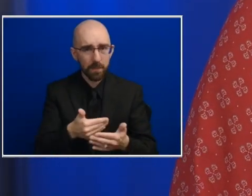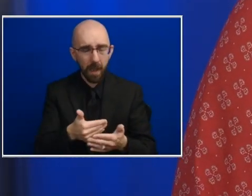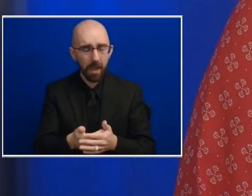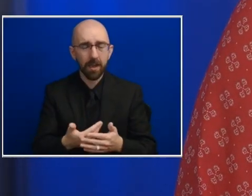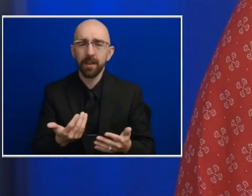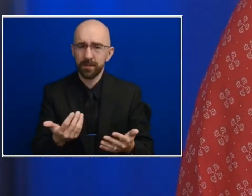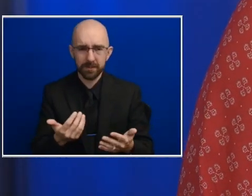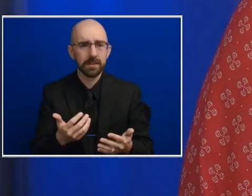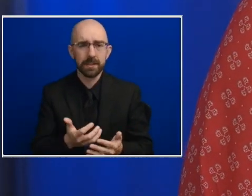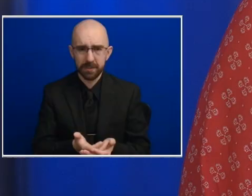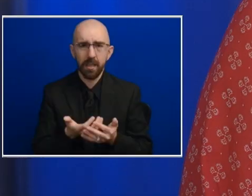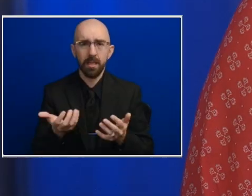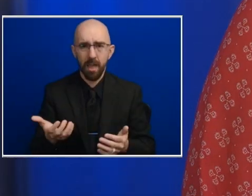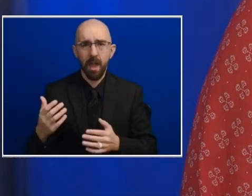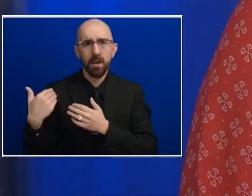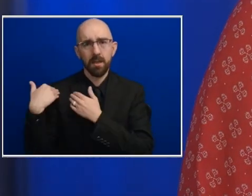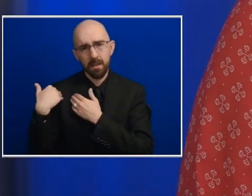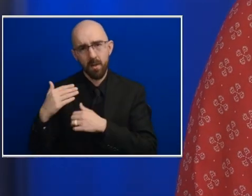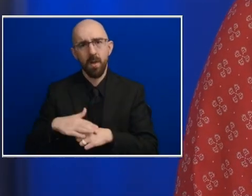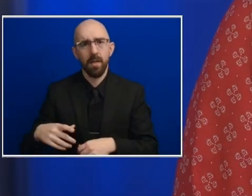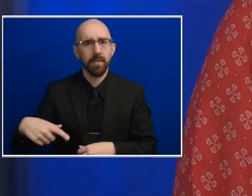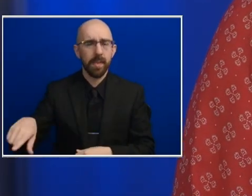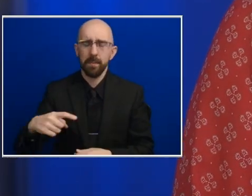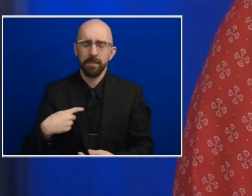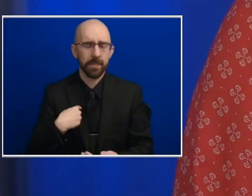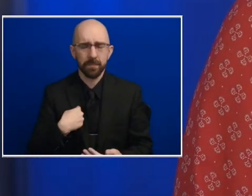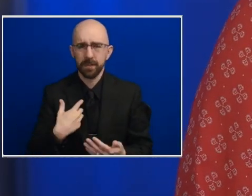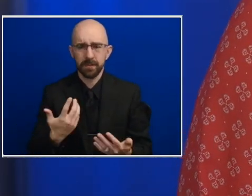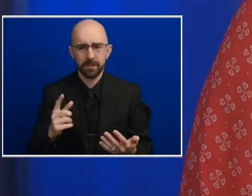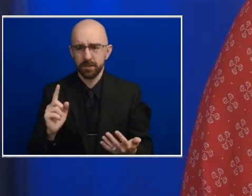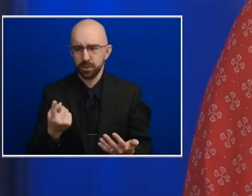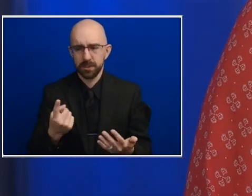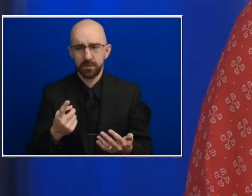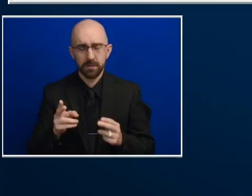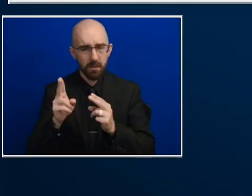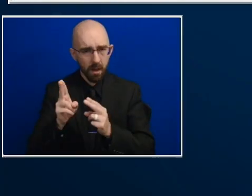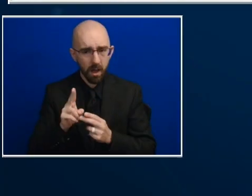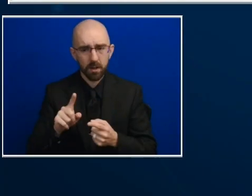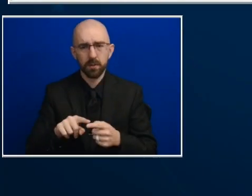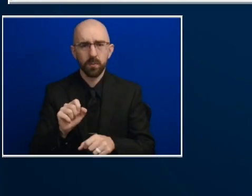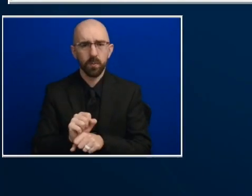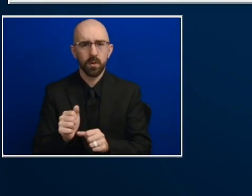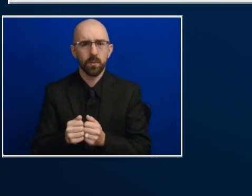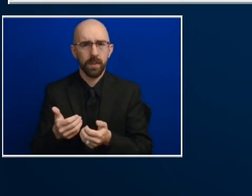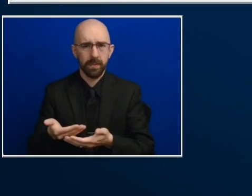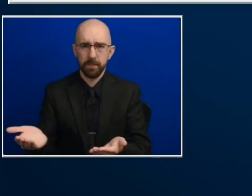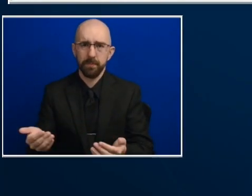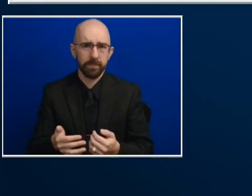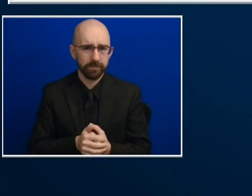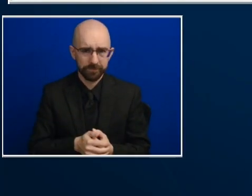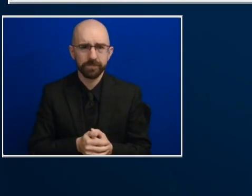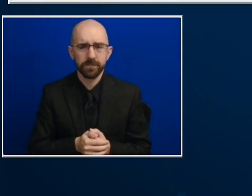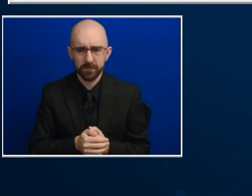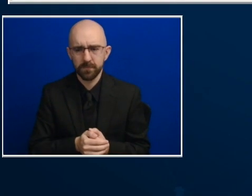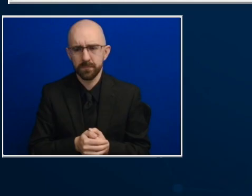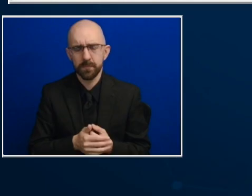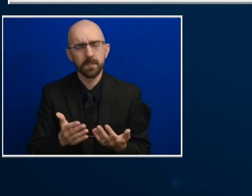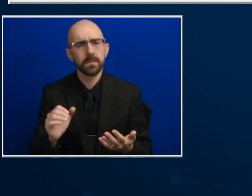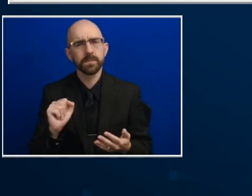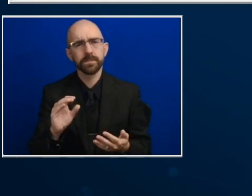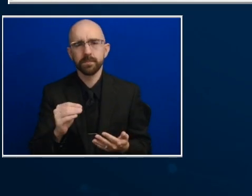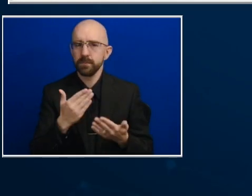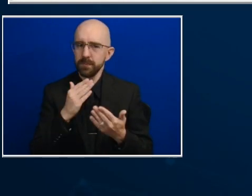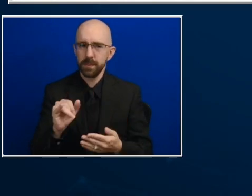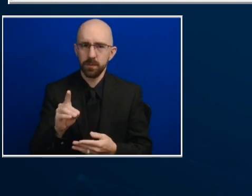a lot on them. I am just honored to work with them. Well, so thanks, Jody. So